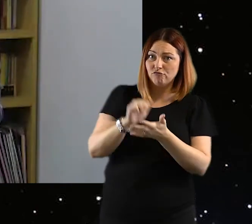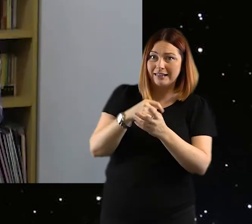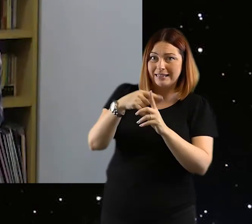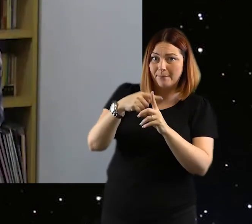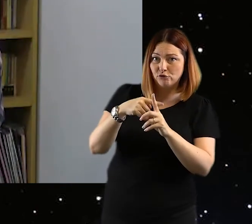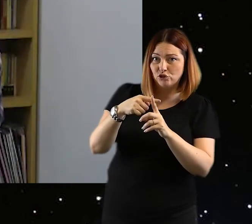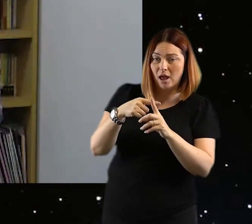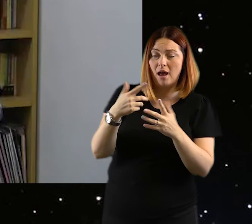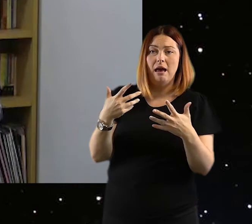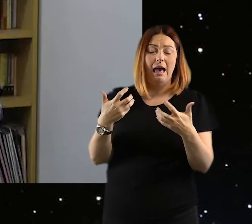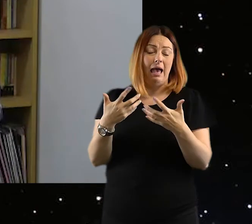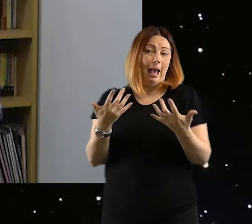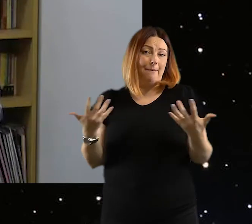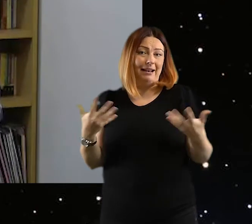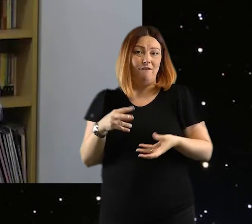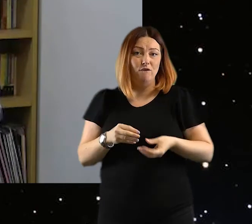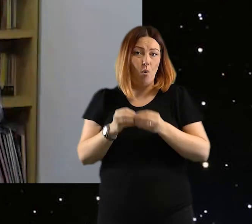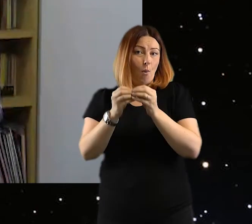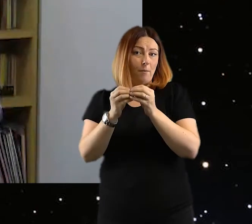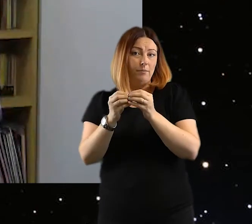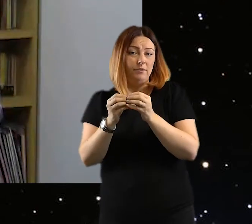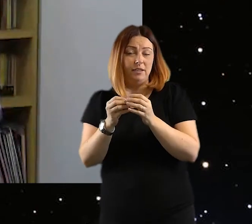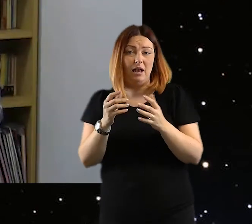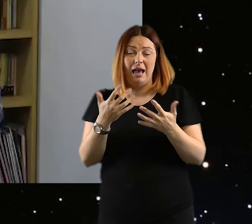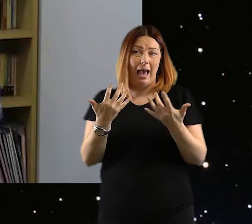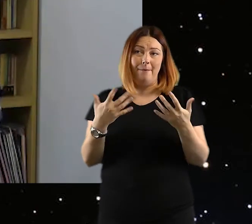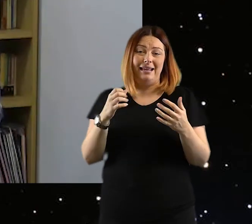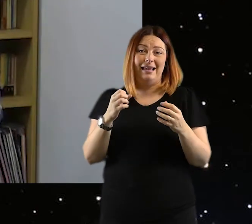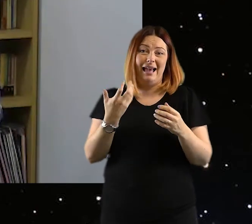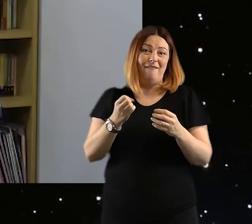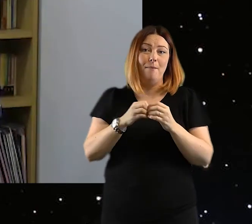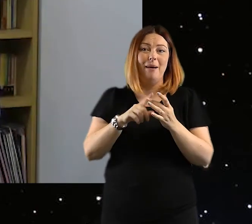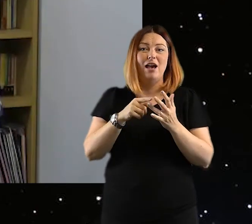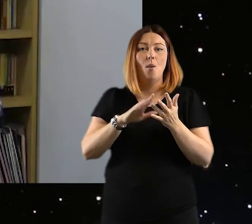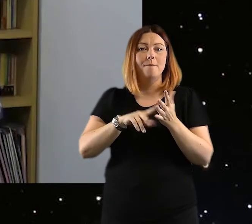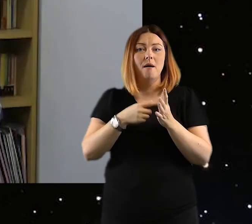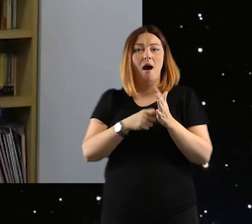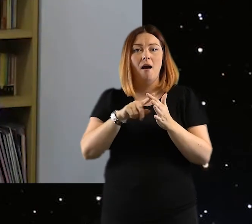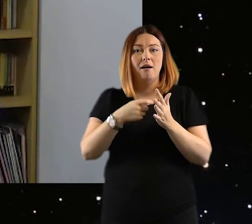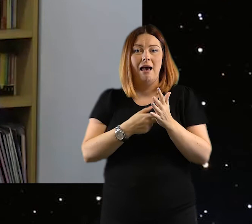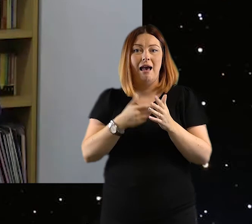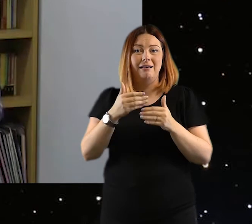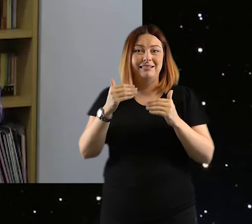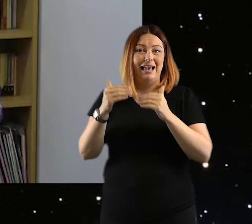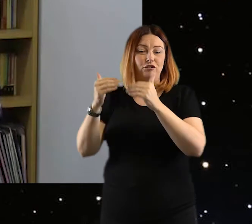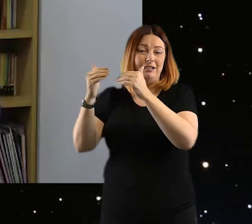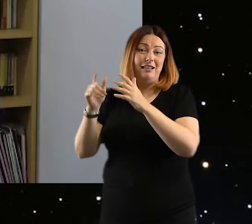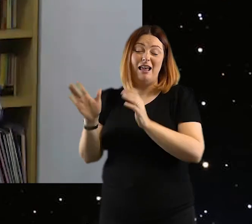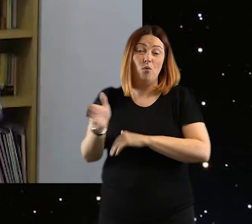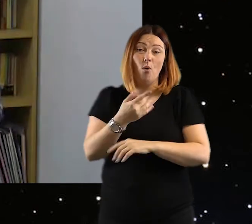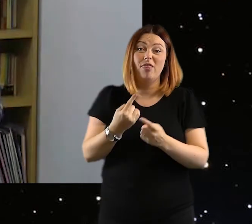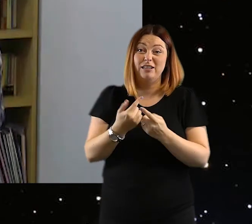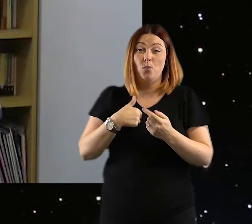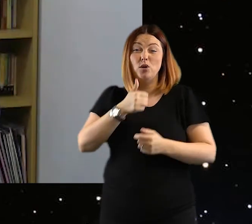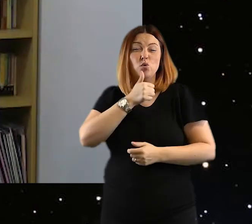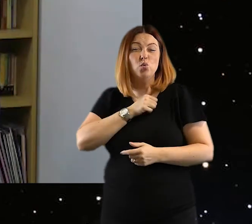there, and then how many of them are the right temperature, and then how many form the various sort of, you know, biomarker stages that you need.